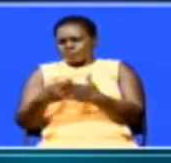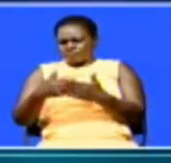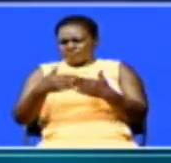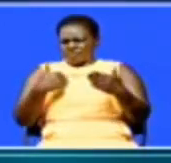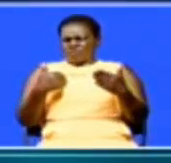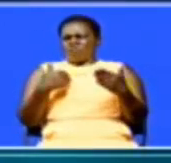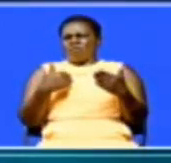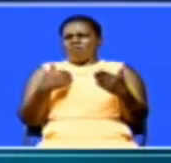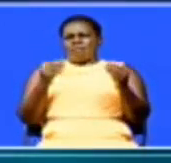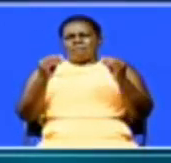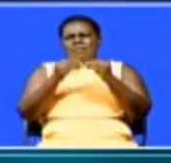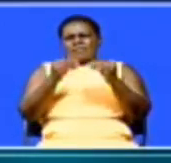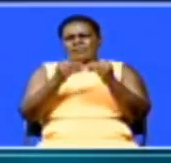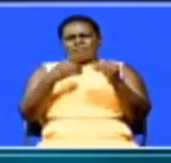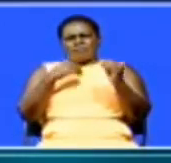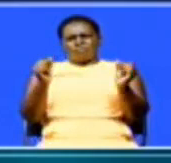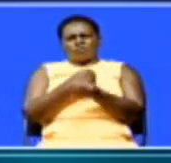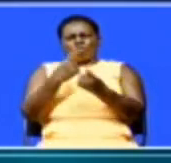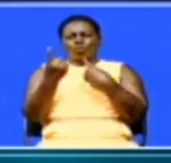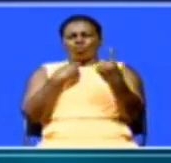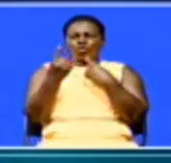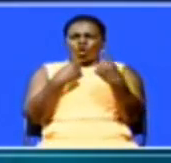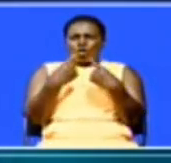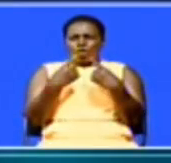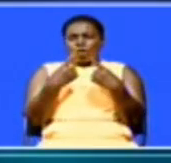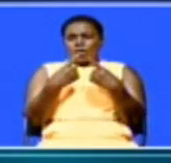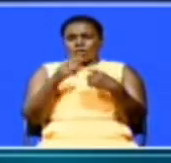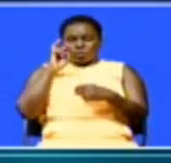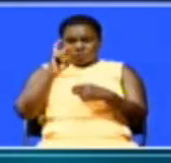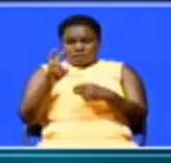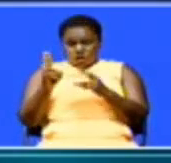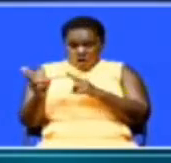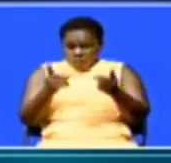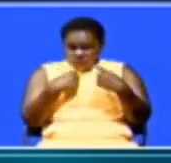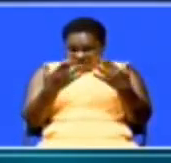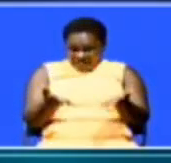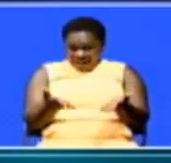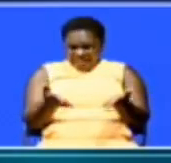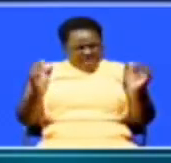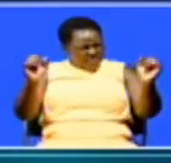before that, I had a meeting. I couldn't even speak. Like, you see the way we are speaking right now?